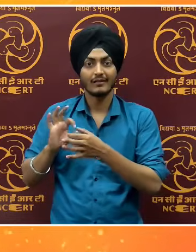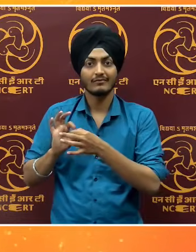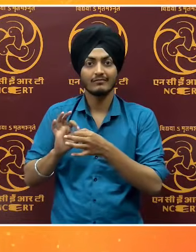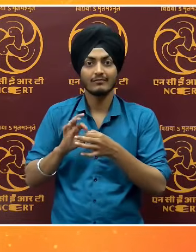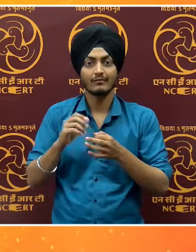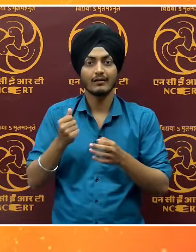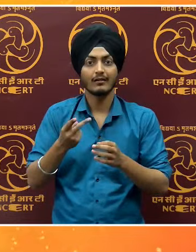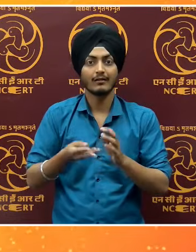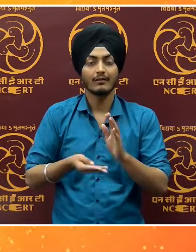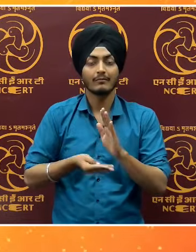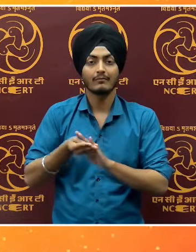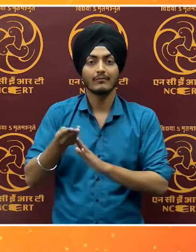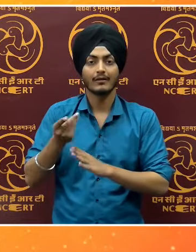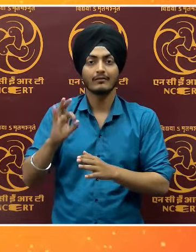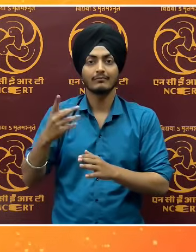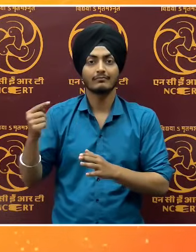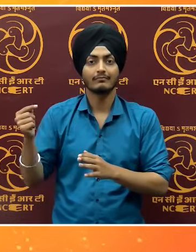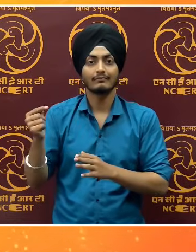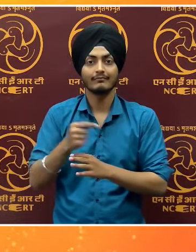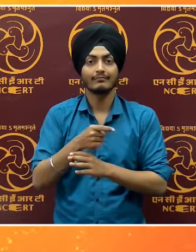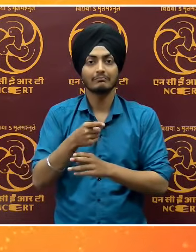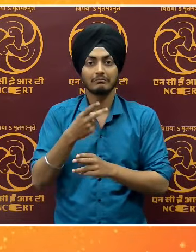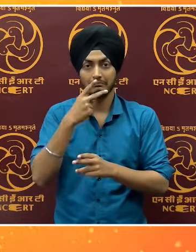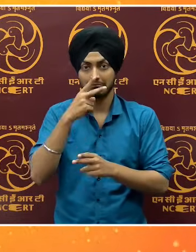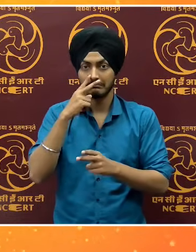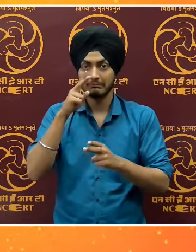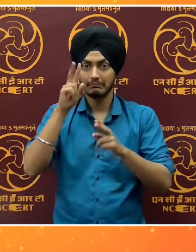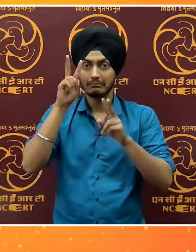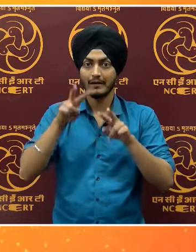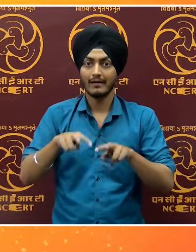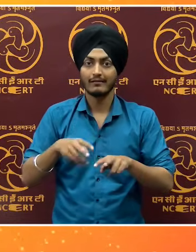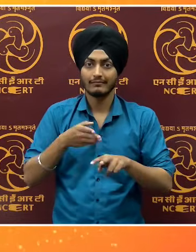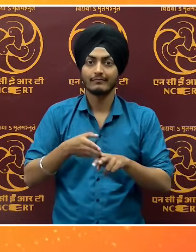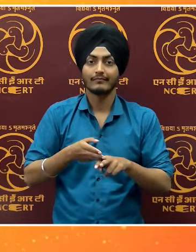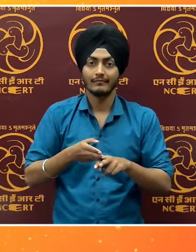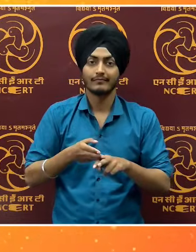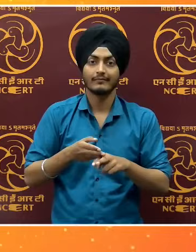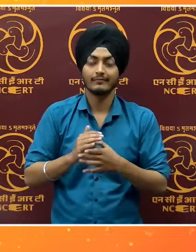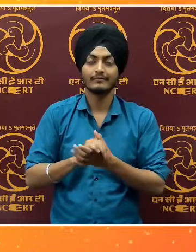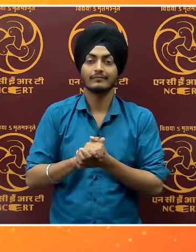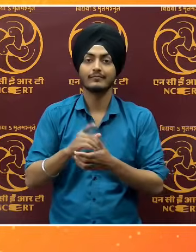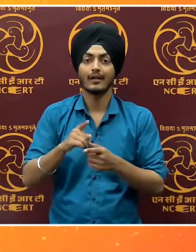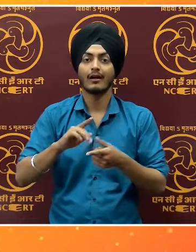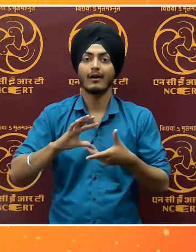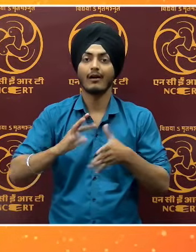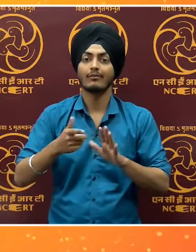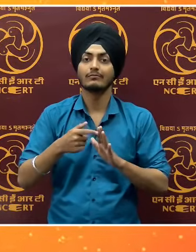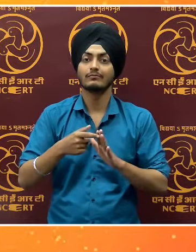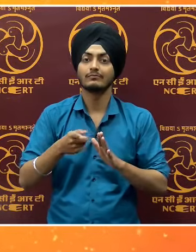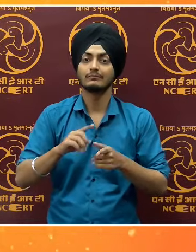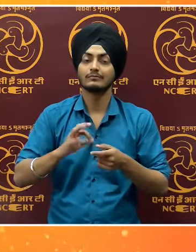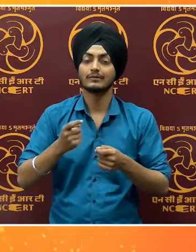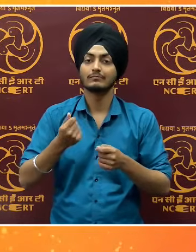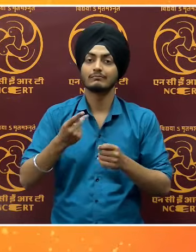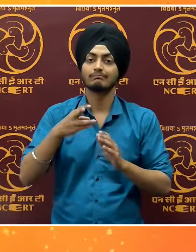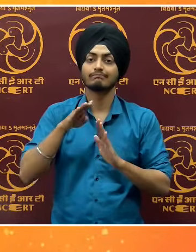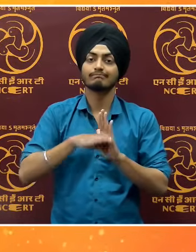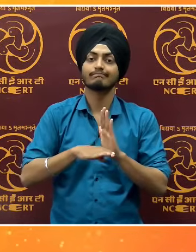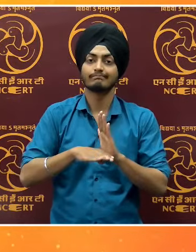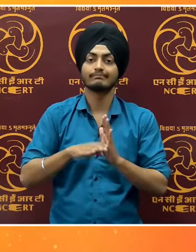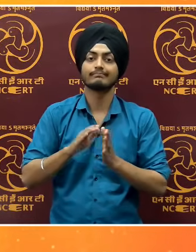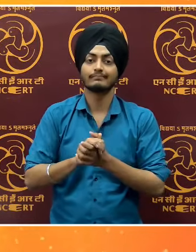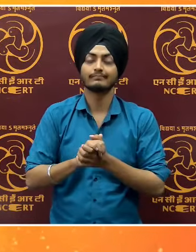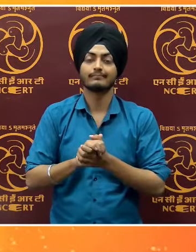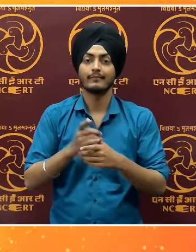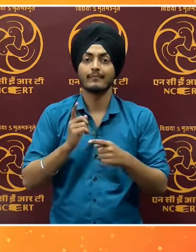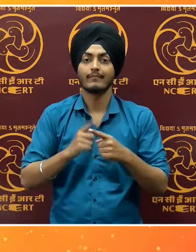of resistance in parallel, then the net effective resistance will be decreases.